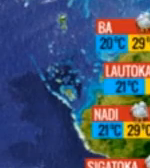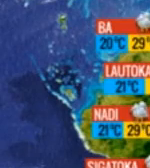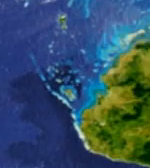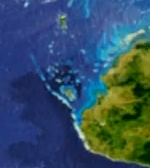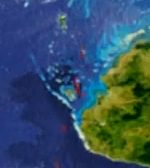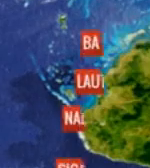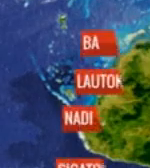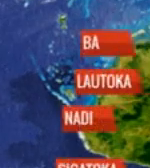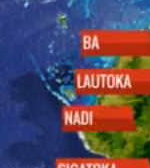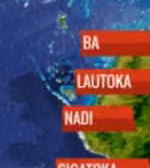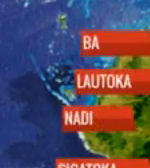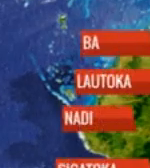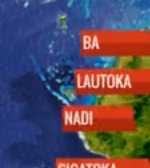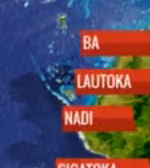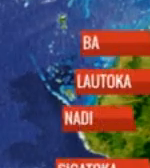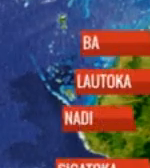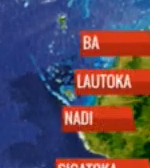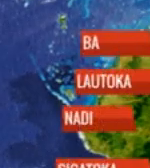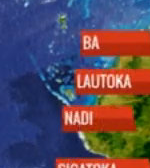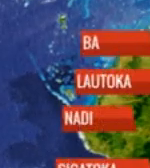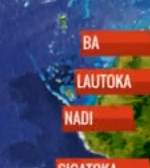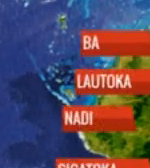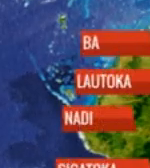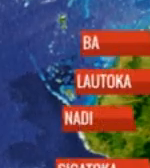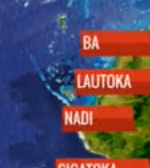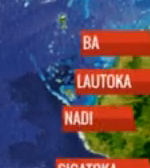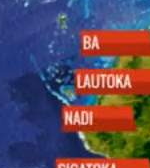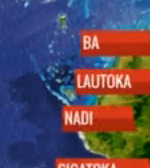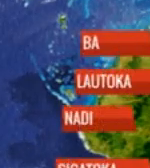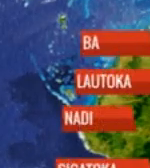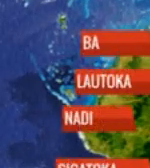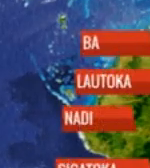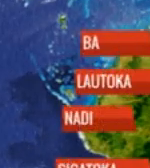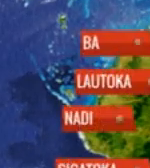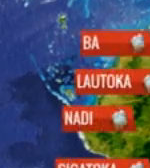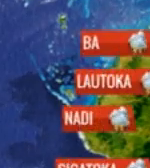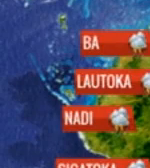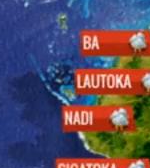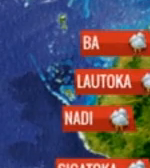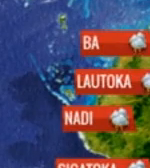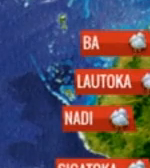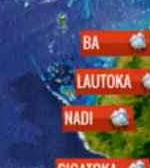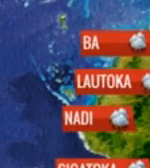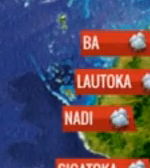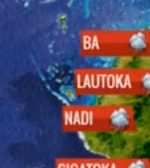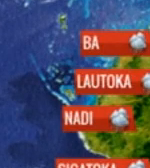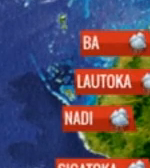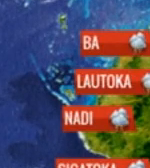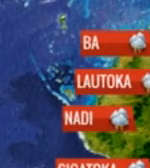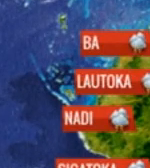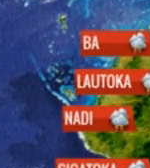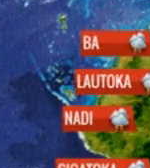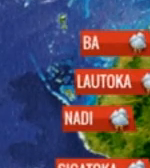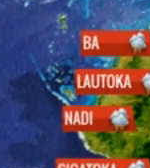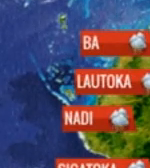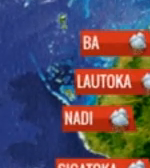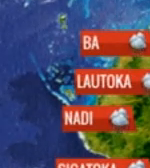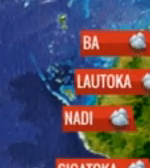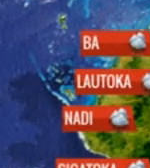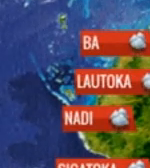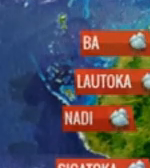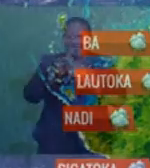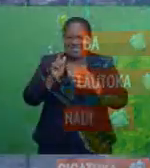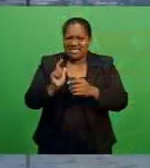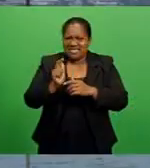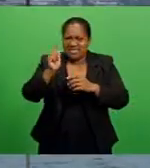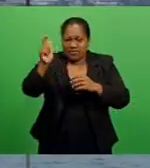thunderstorms. And looking ahead to Friday, some showers over the eastern parts and interior of the larger islands.